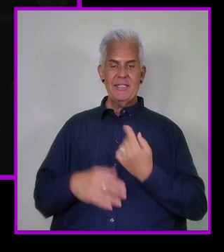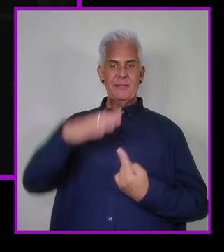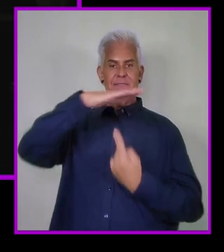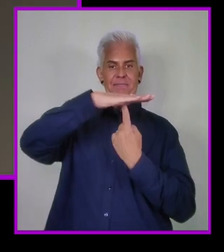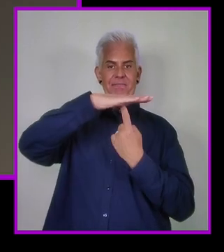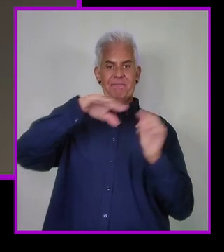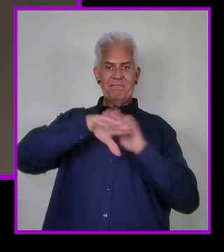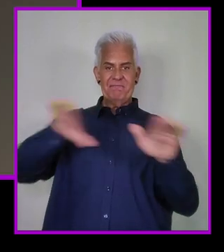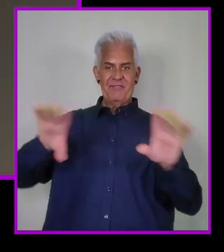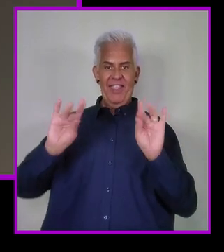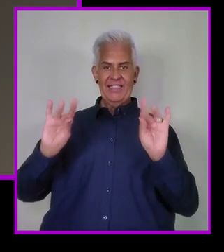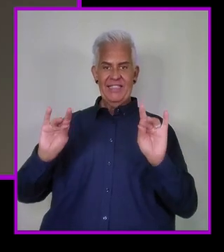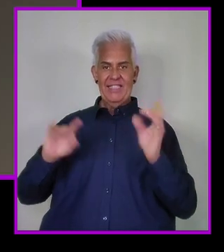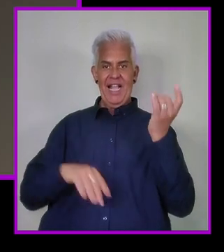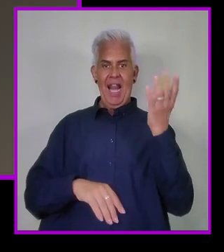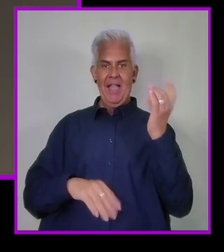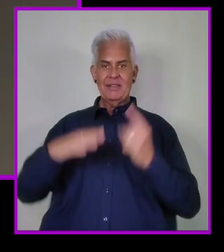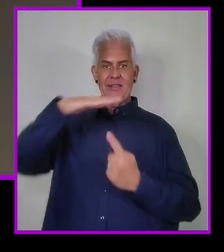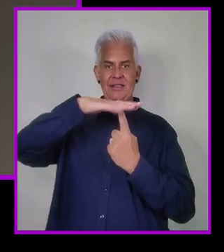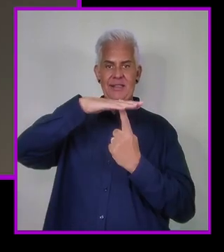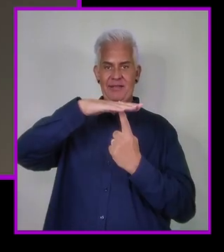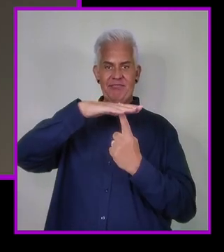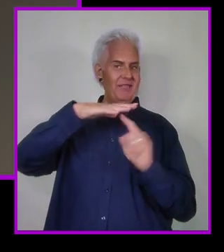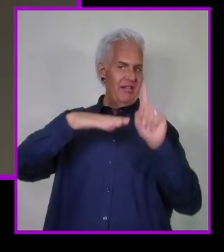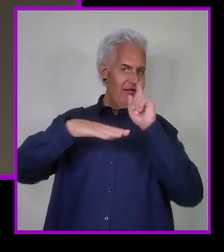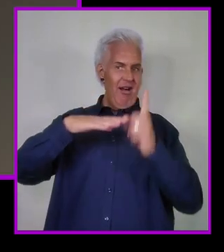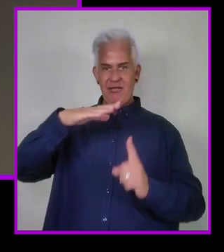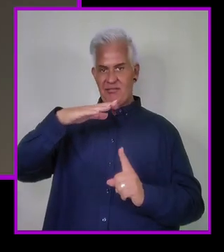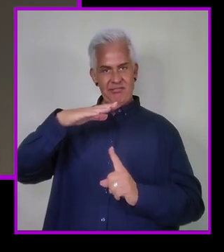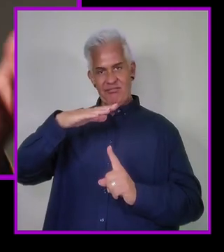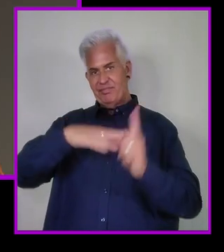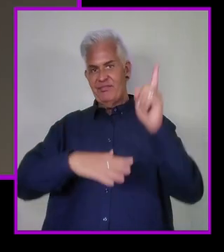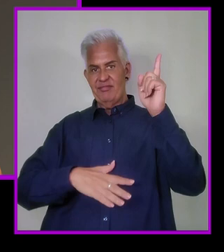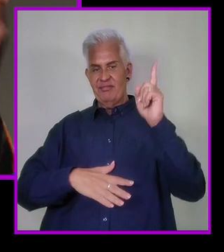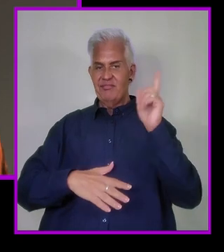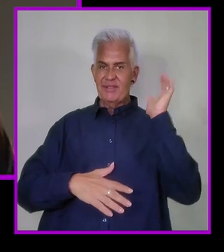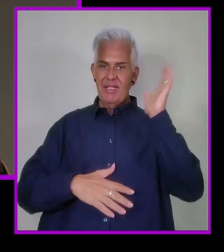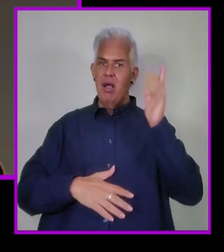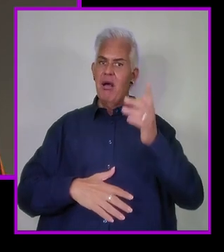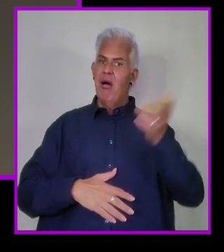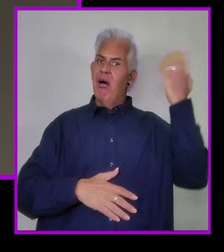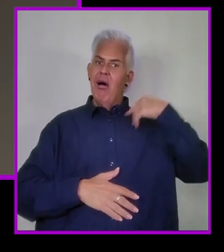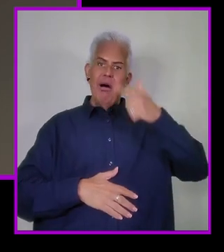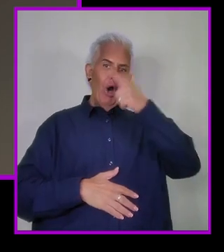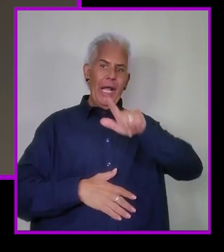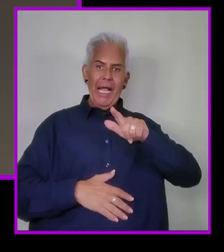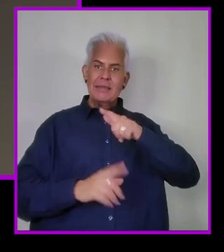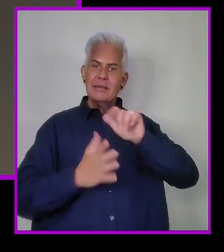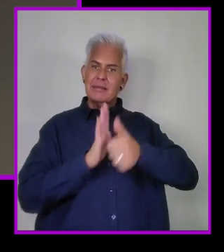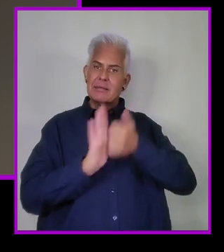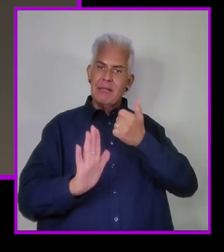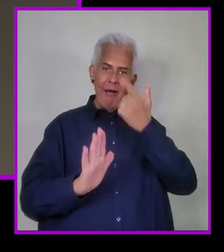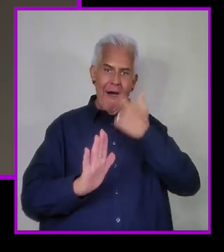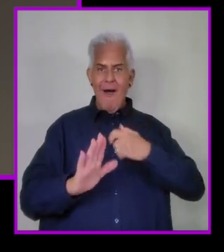here. Mm-hmm. And that actually I'll only be able to go so far as a presenter. And luckily, I'd trained in production as well, so I was able to move